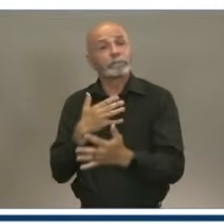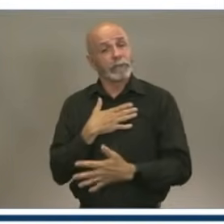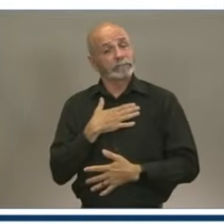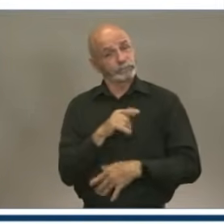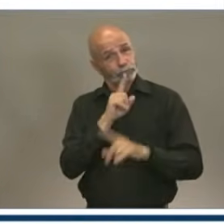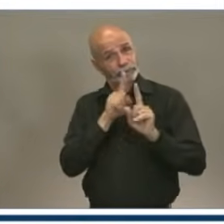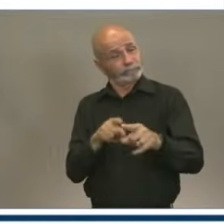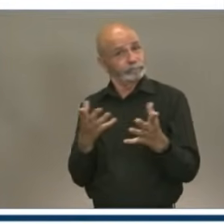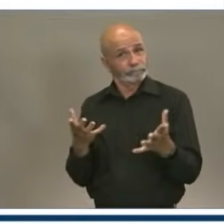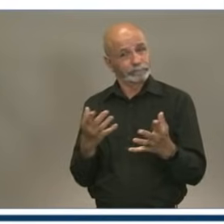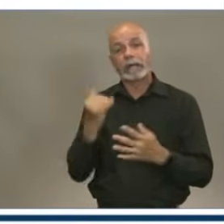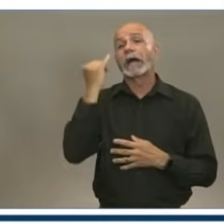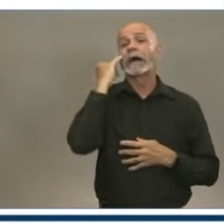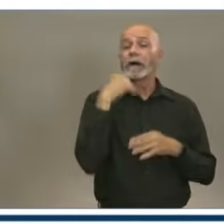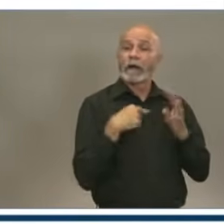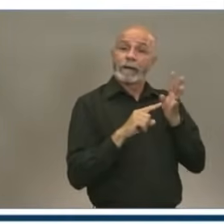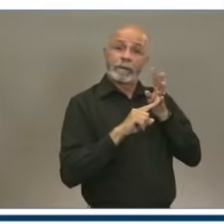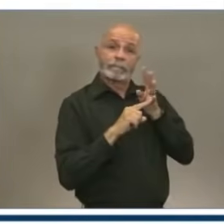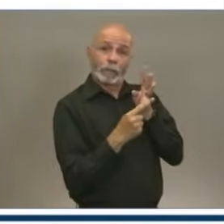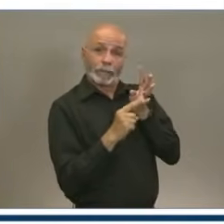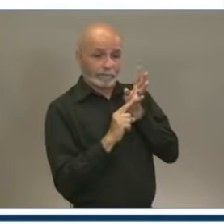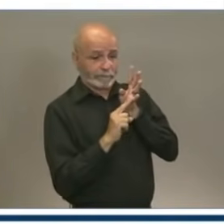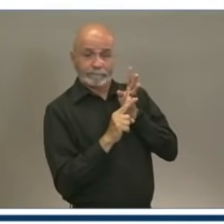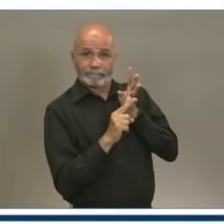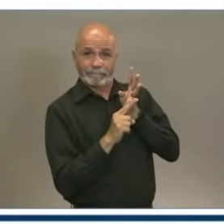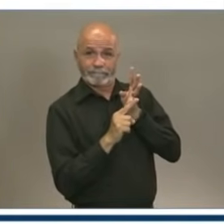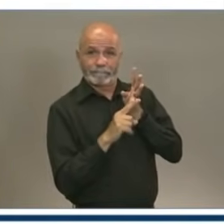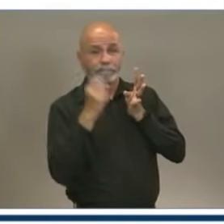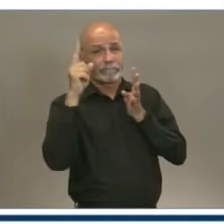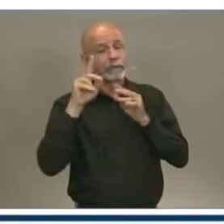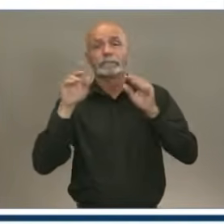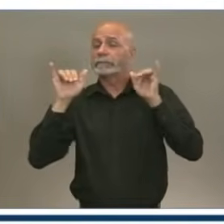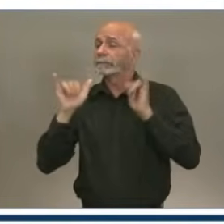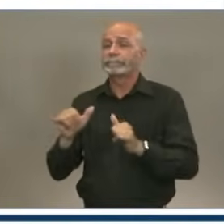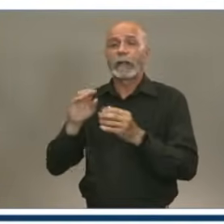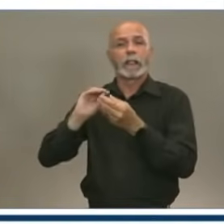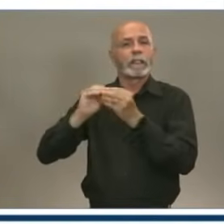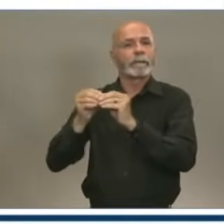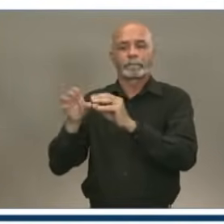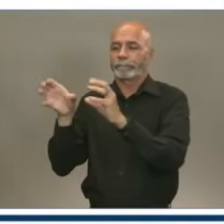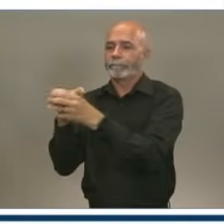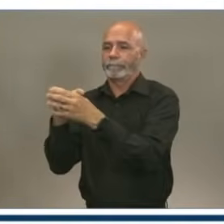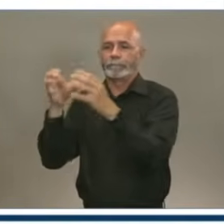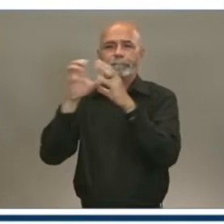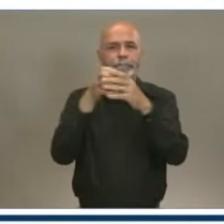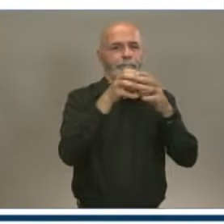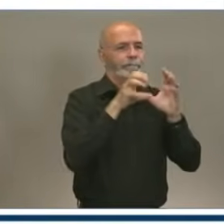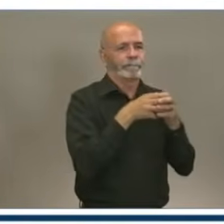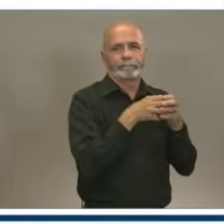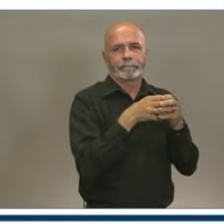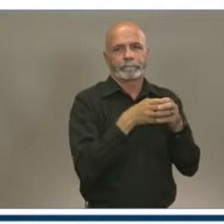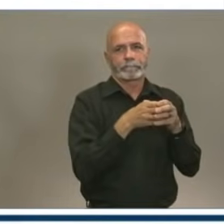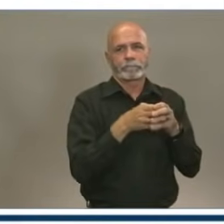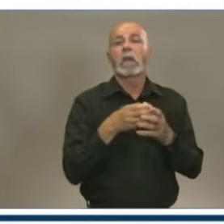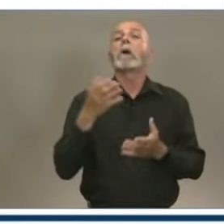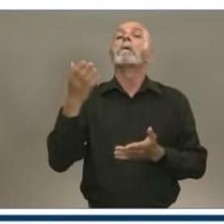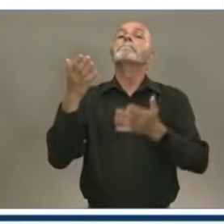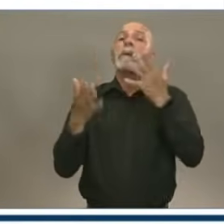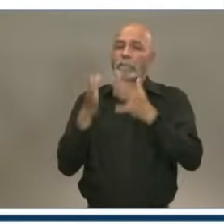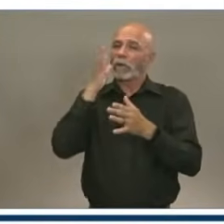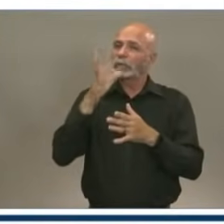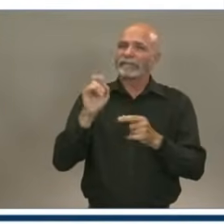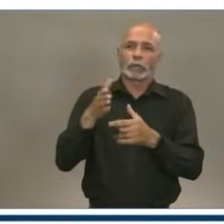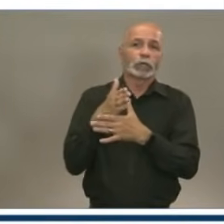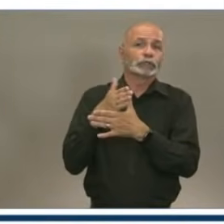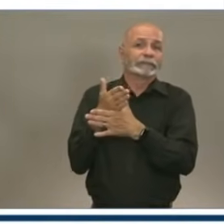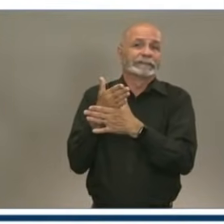continue with our gathering limits based on a social event, and that we anticipate that fairly soon we'll be able to be in a position where we no longer have to